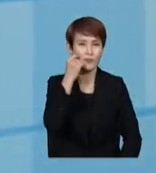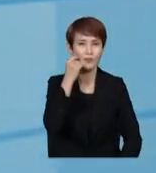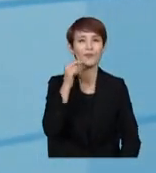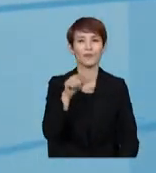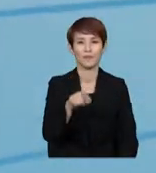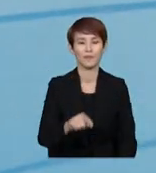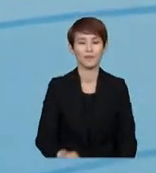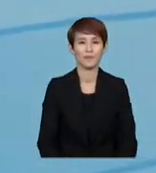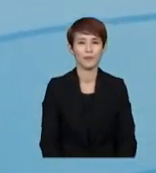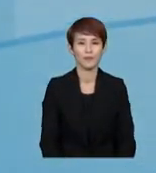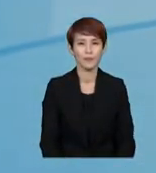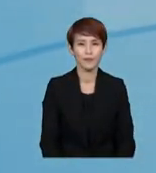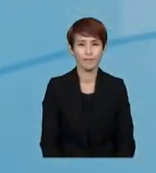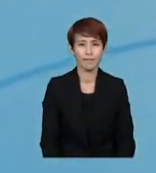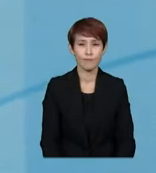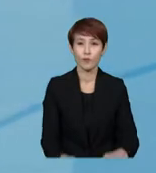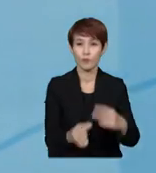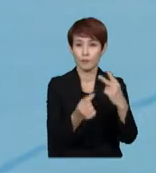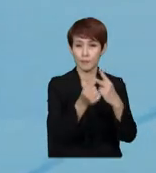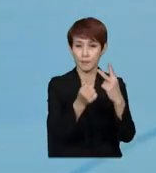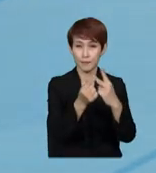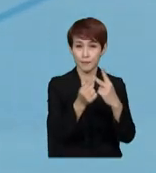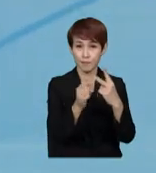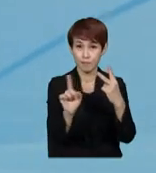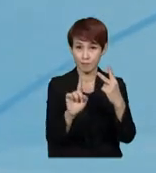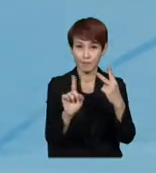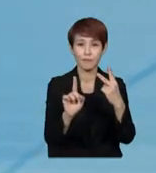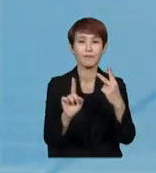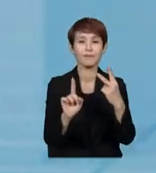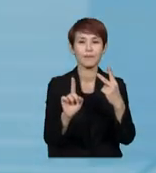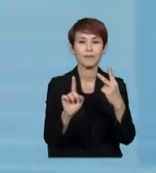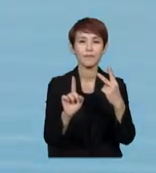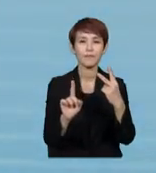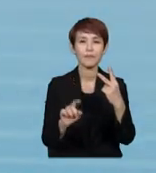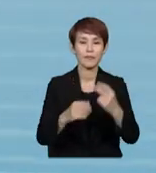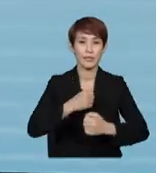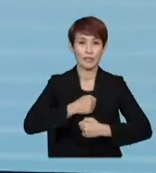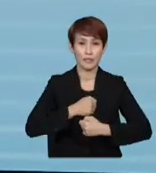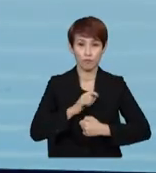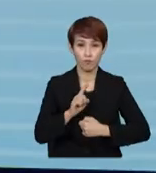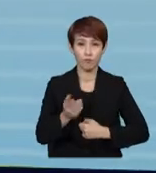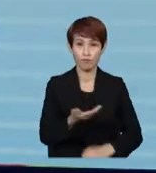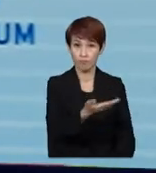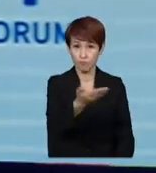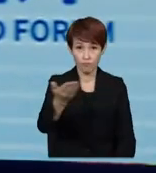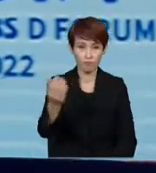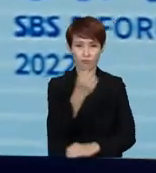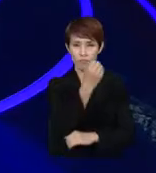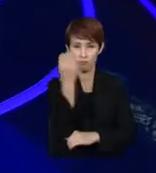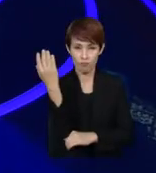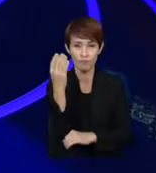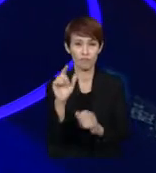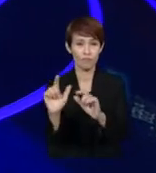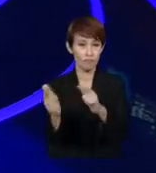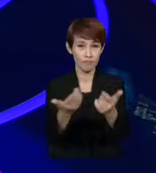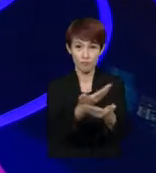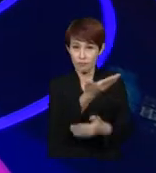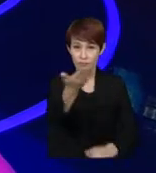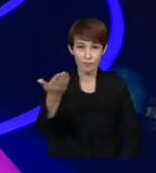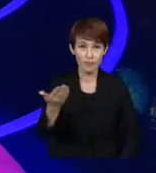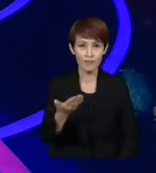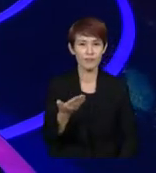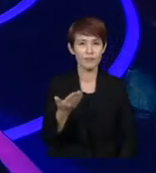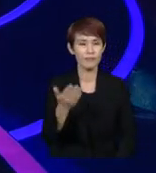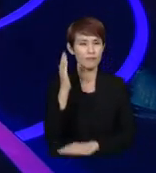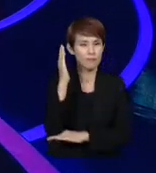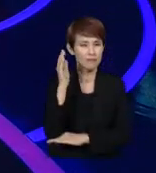boundary, and this is the moment where I think journalists in the audience might possibly break into spontaneous laughter. The second